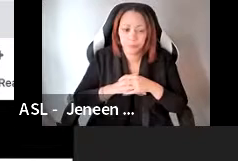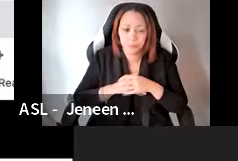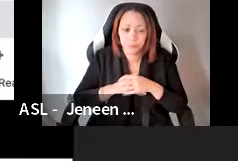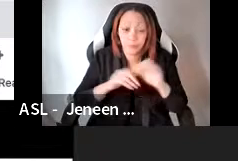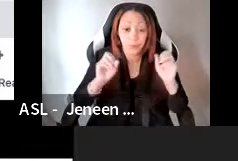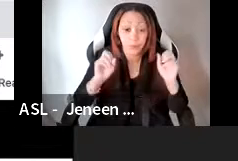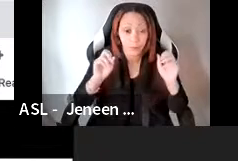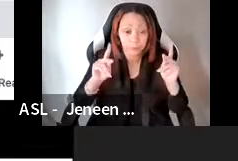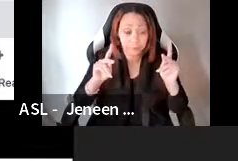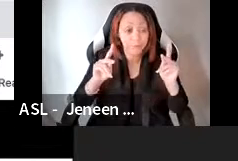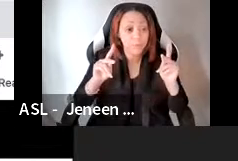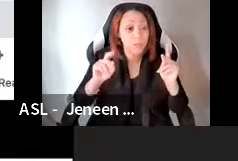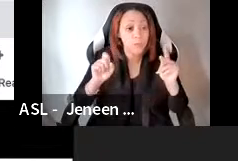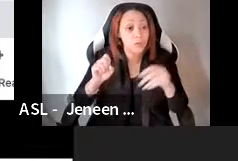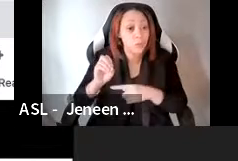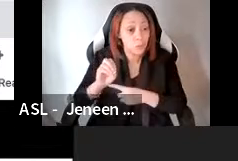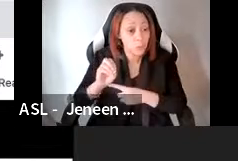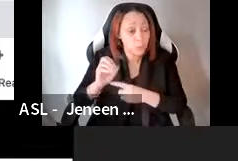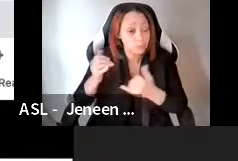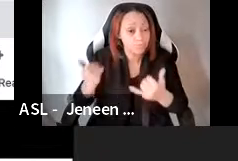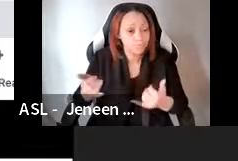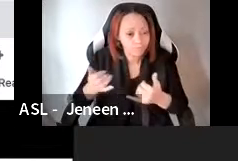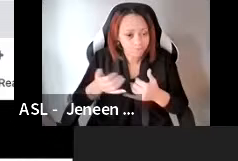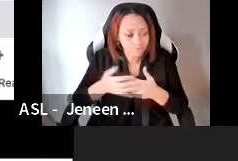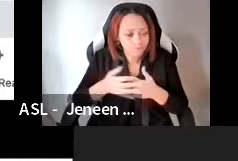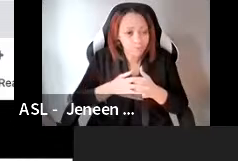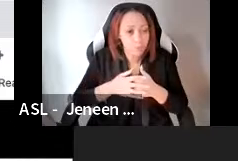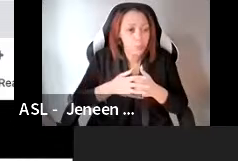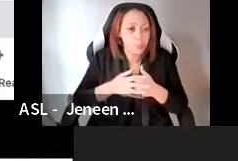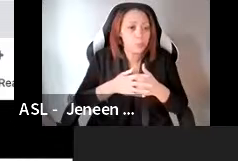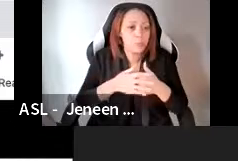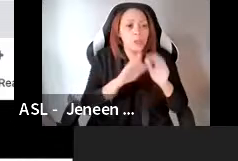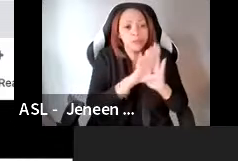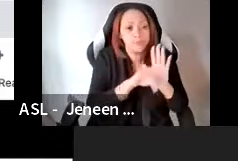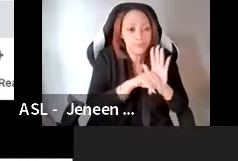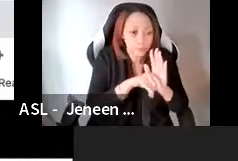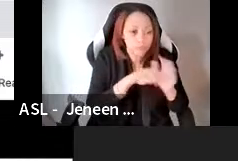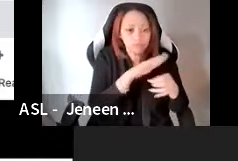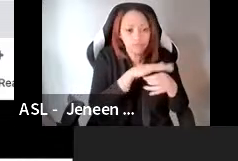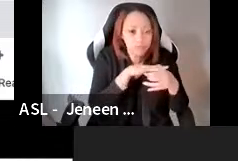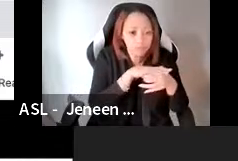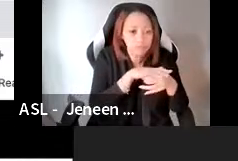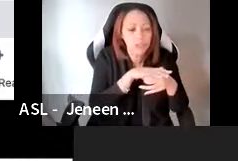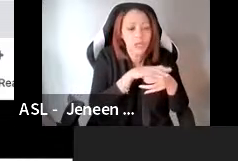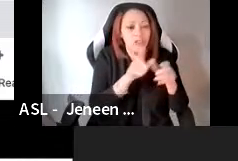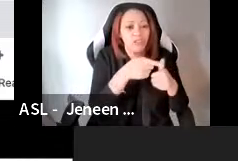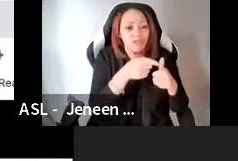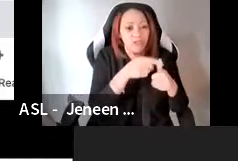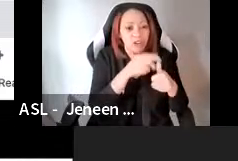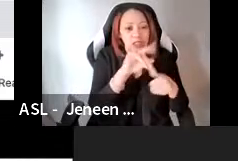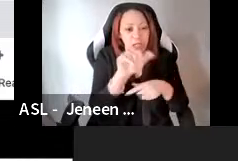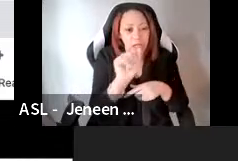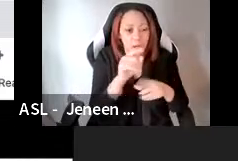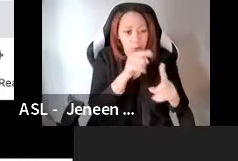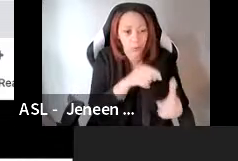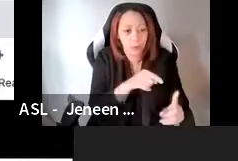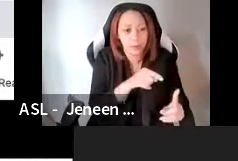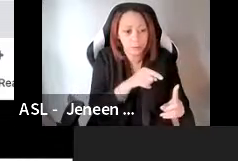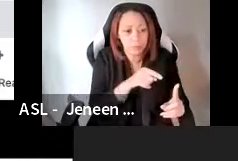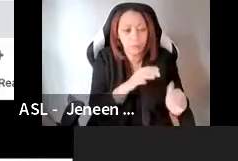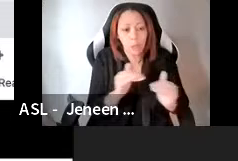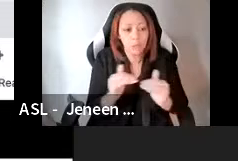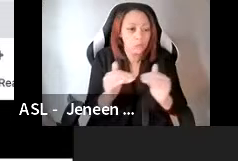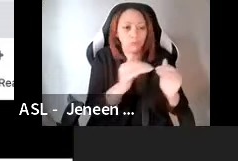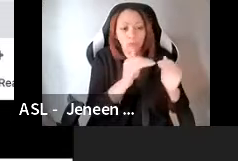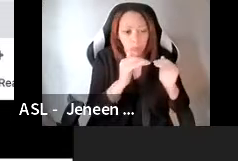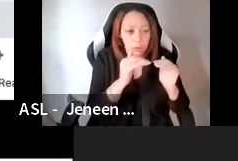Okay, so with demographic conditions, you can see that the first data point is mutually exclusive race